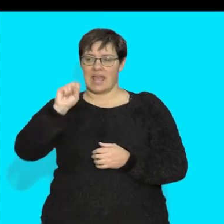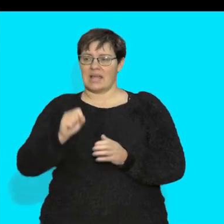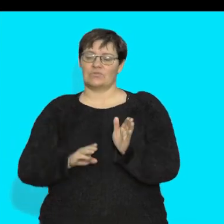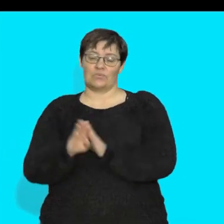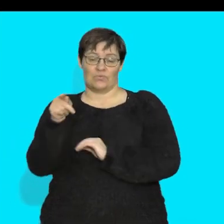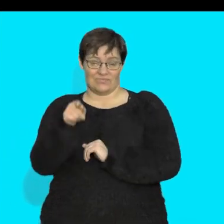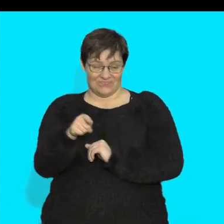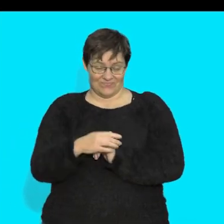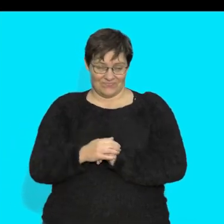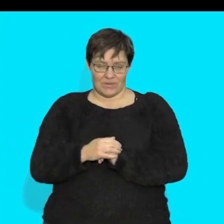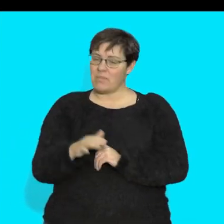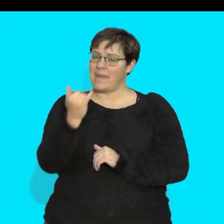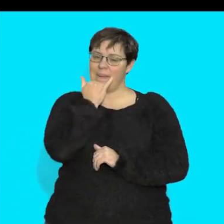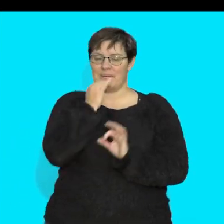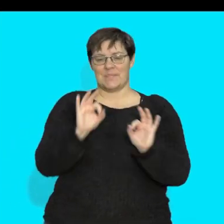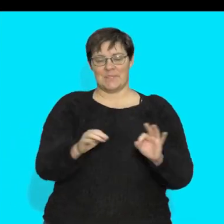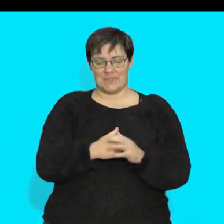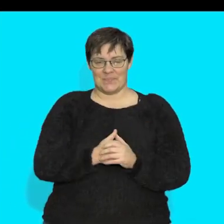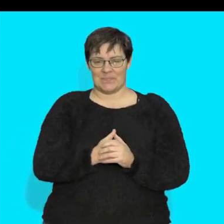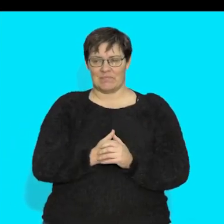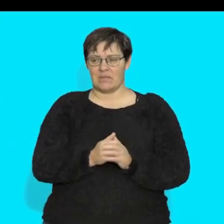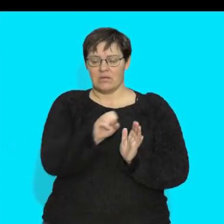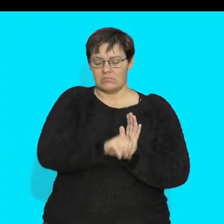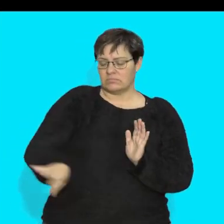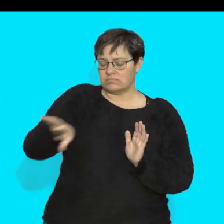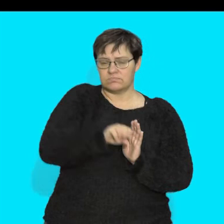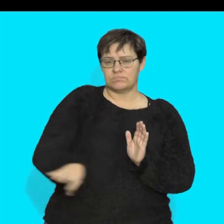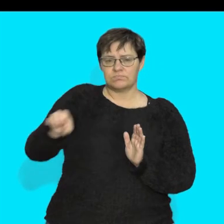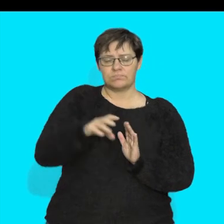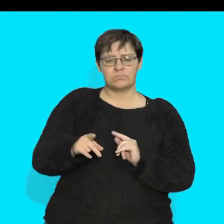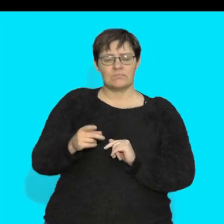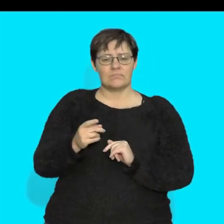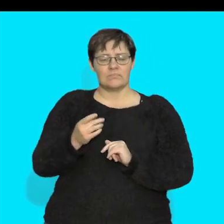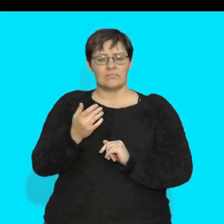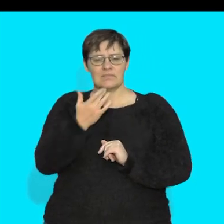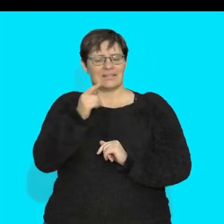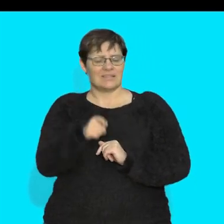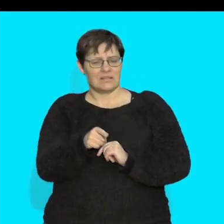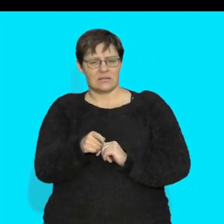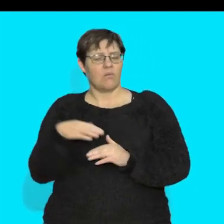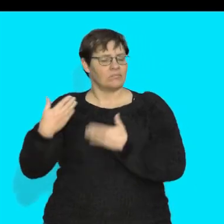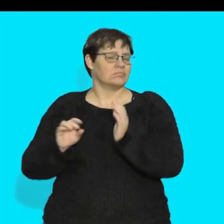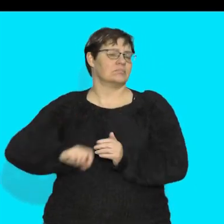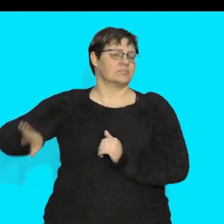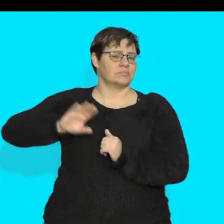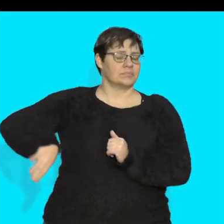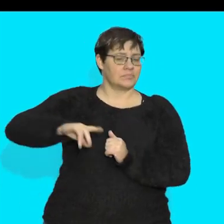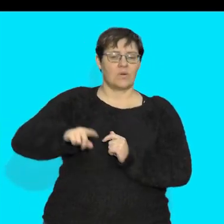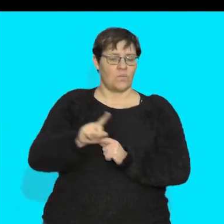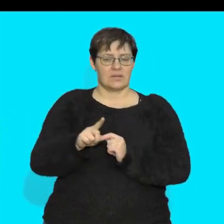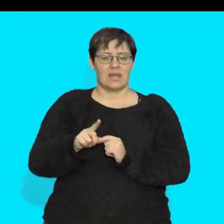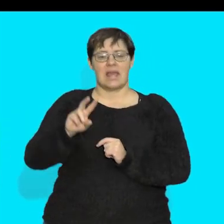we're all happy. What's pumped out of the cell on a continual basis is some sodium